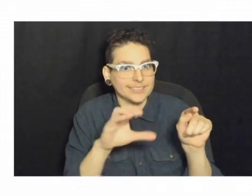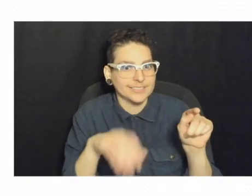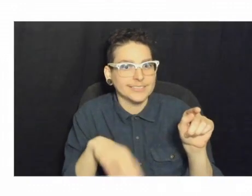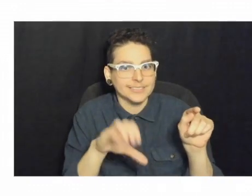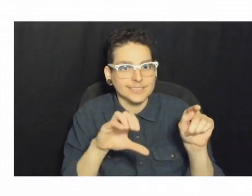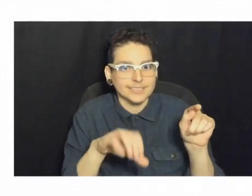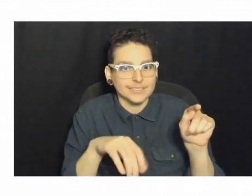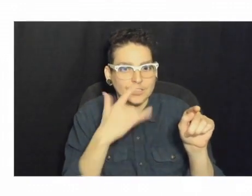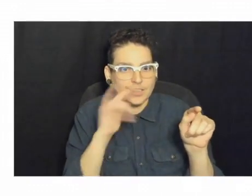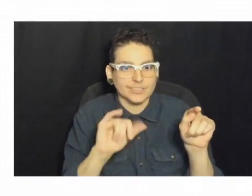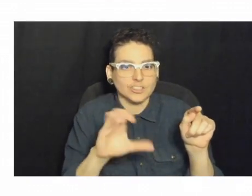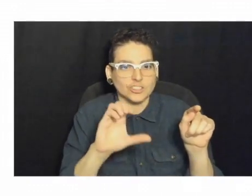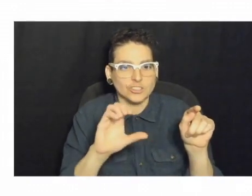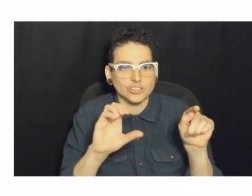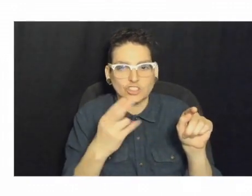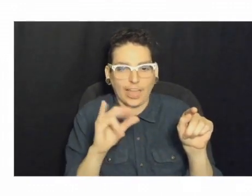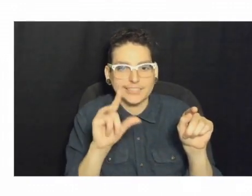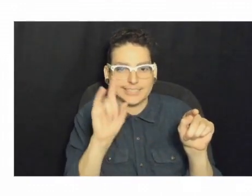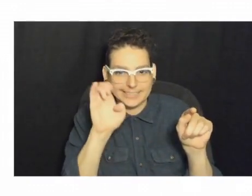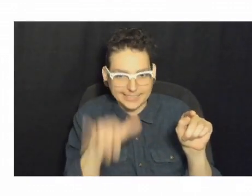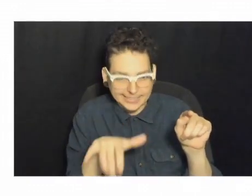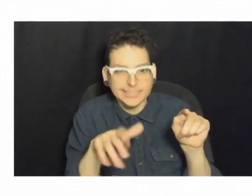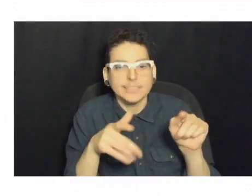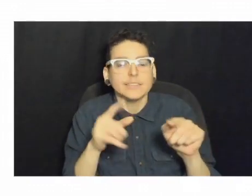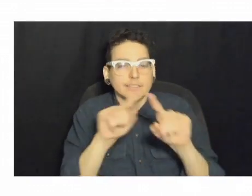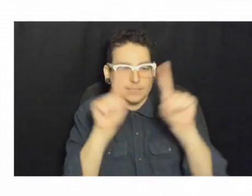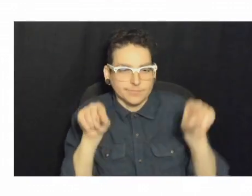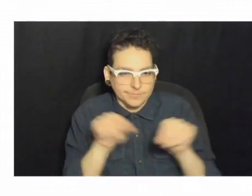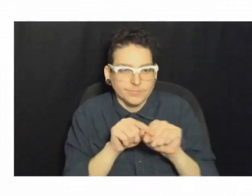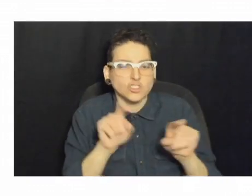for people to grab. In